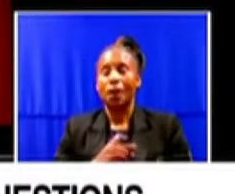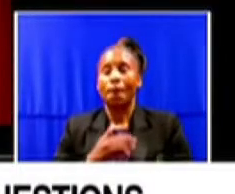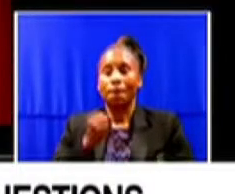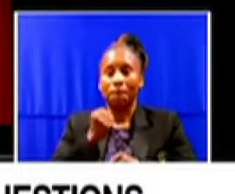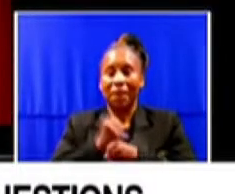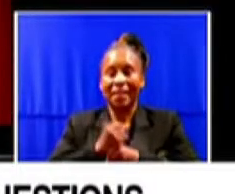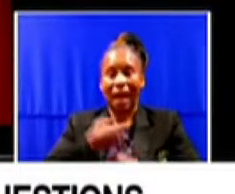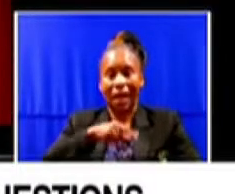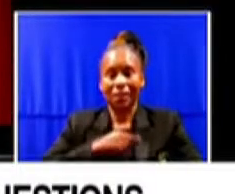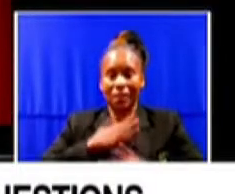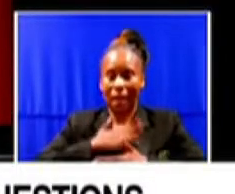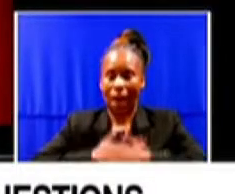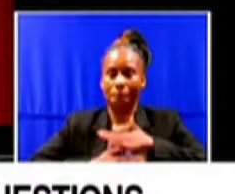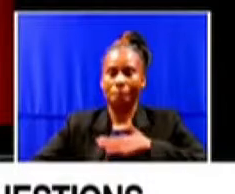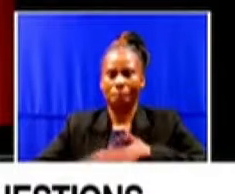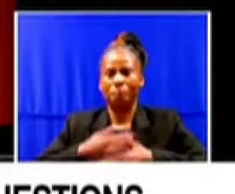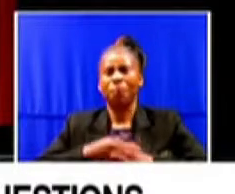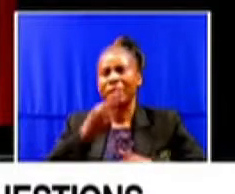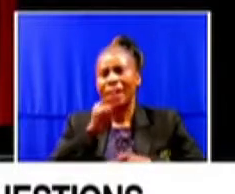Mr. President.